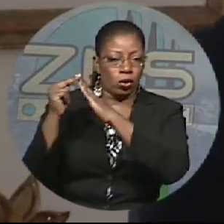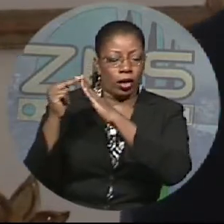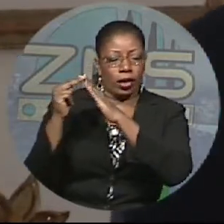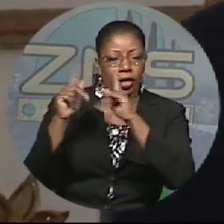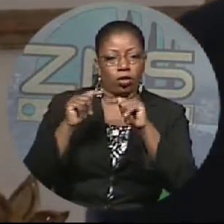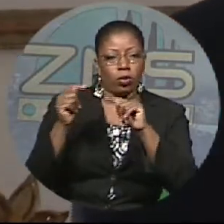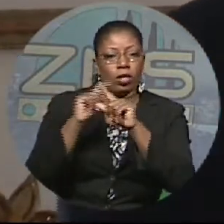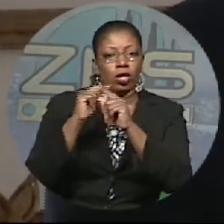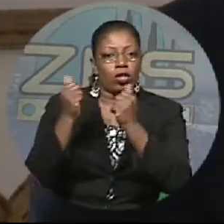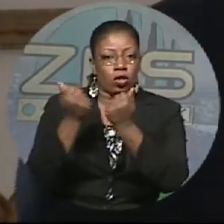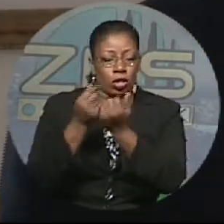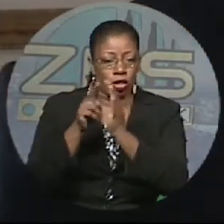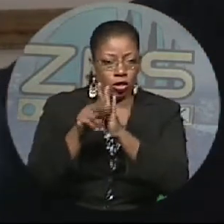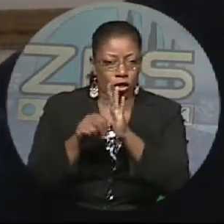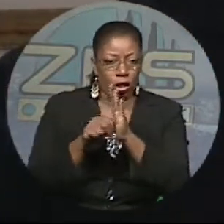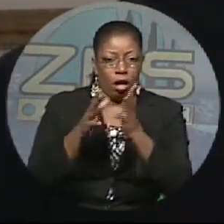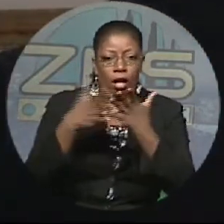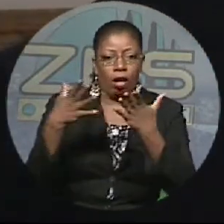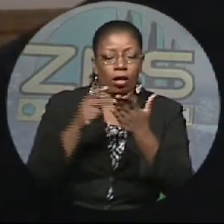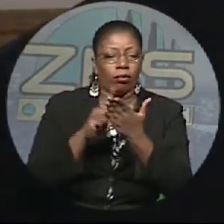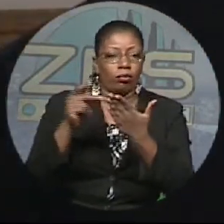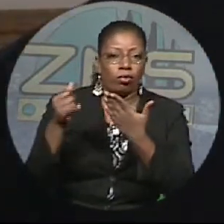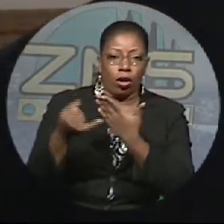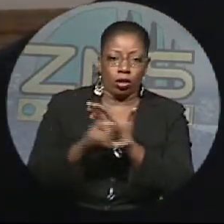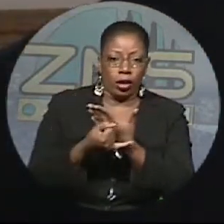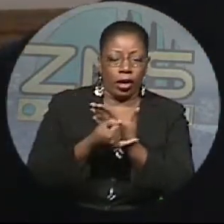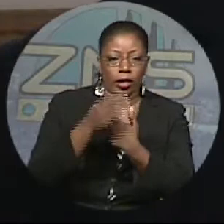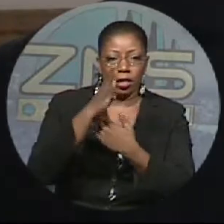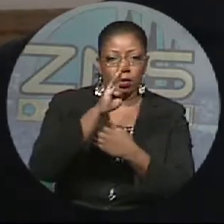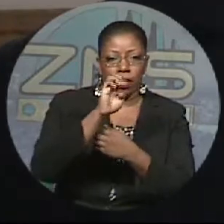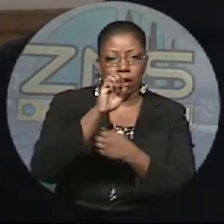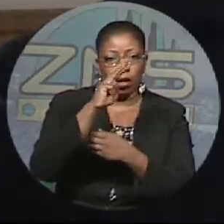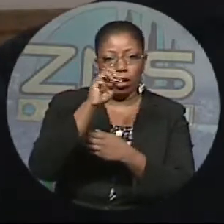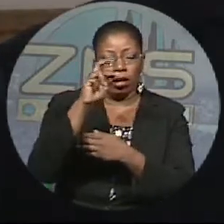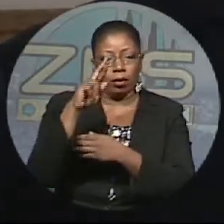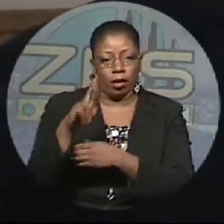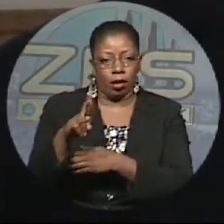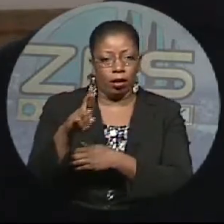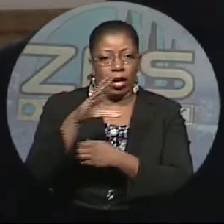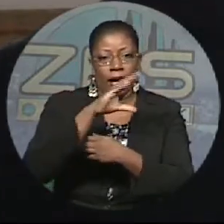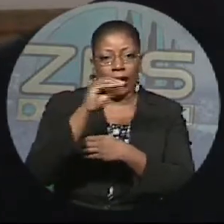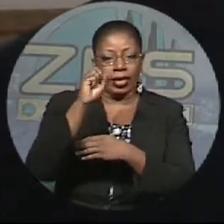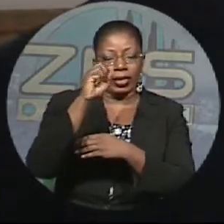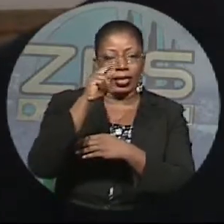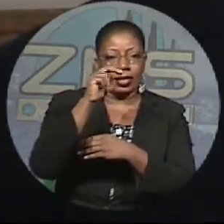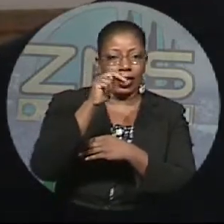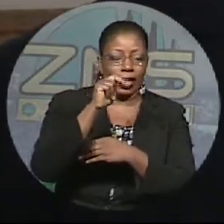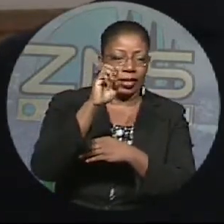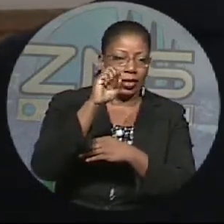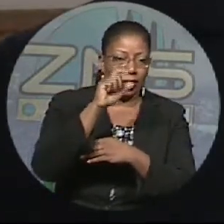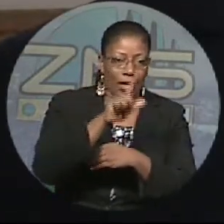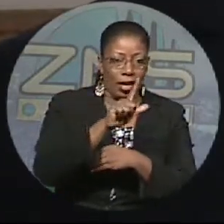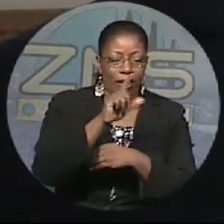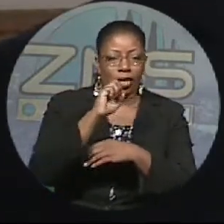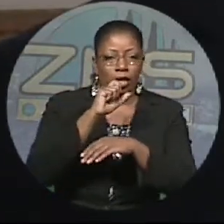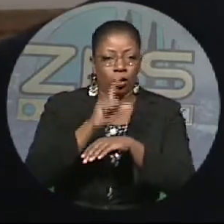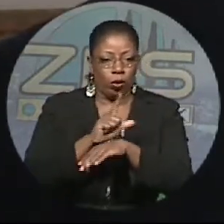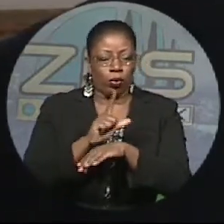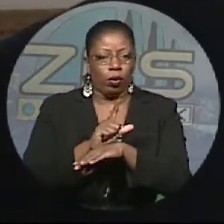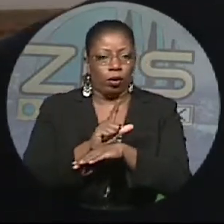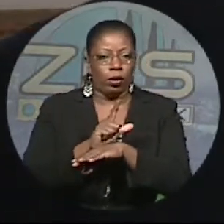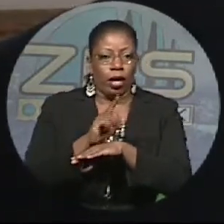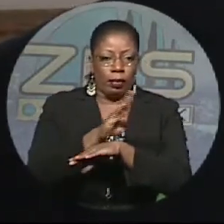Association. There's still obviously lots of projects, including Bahama, including projects in San Salvador, in Bimini and Eleuthera.